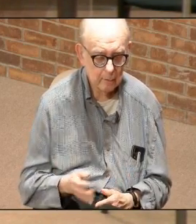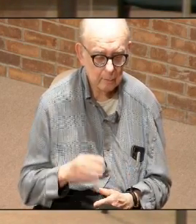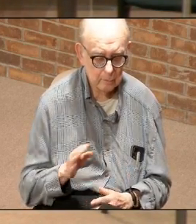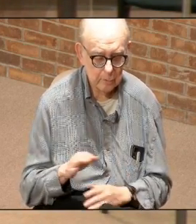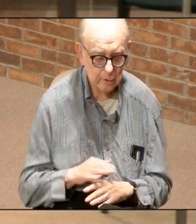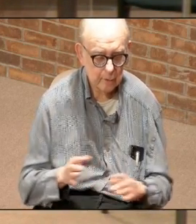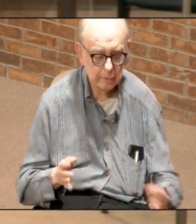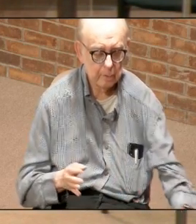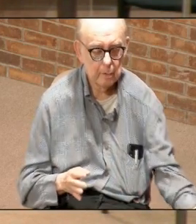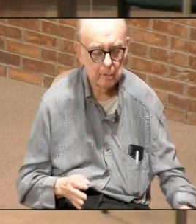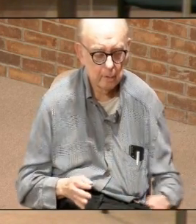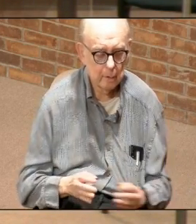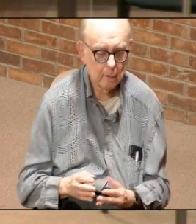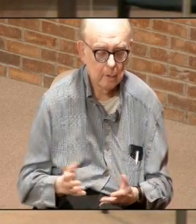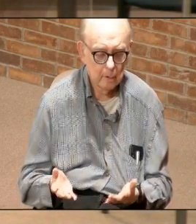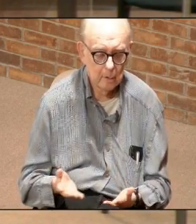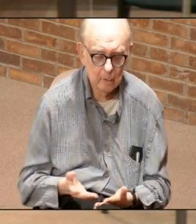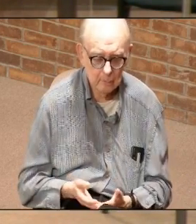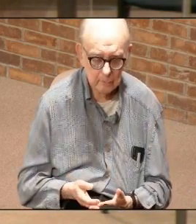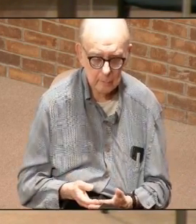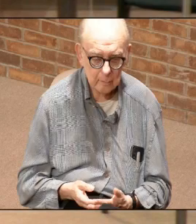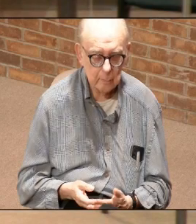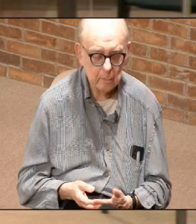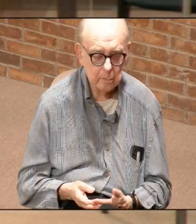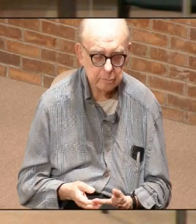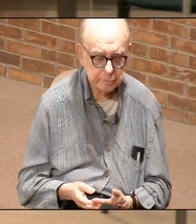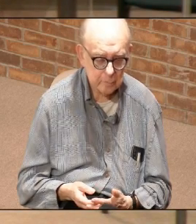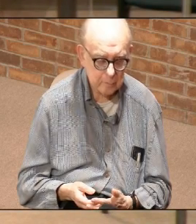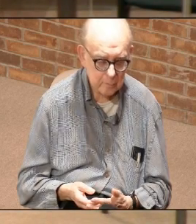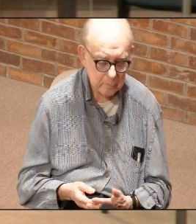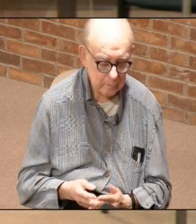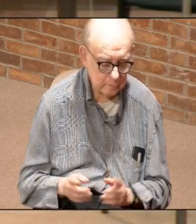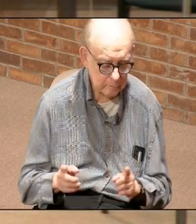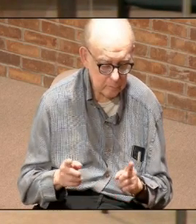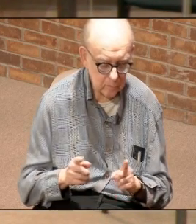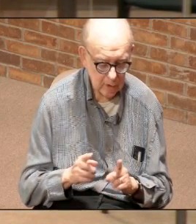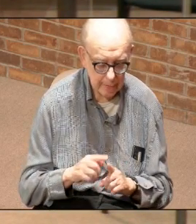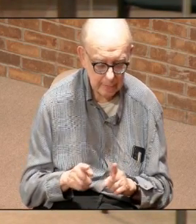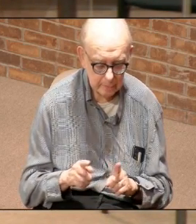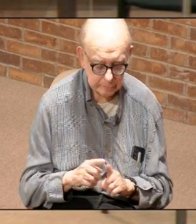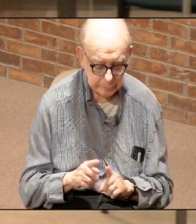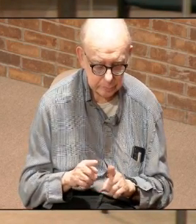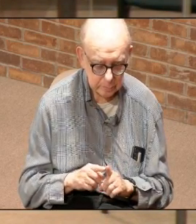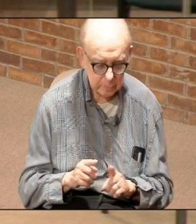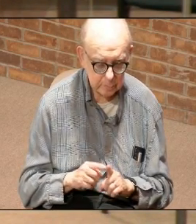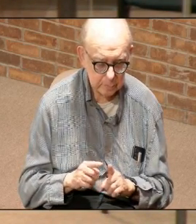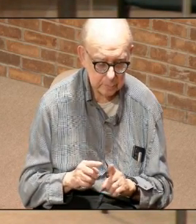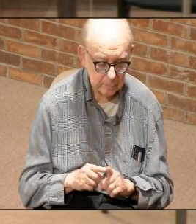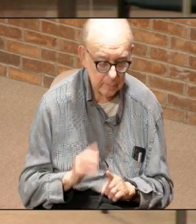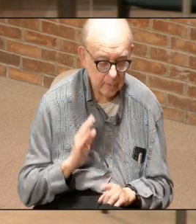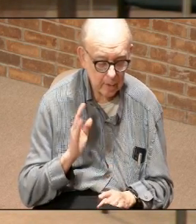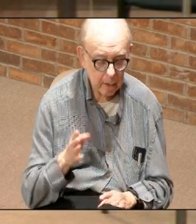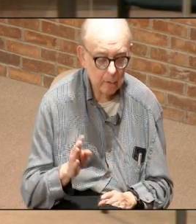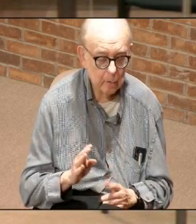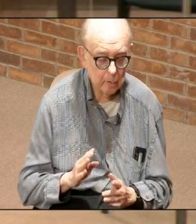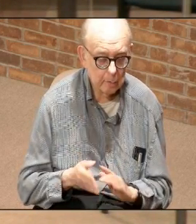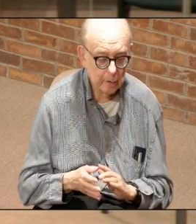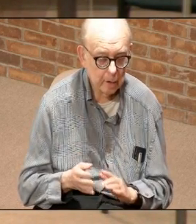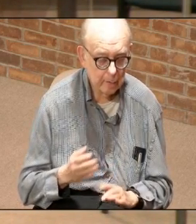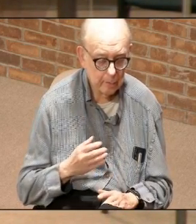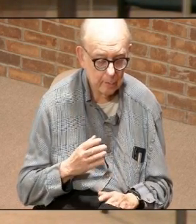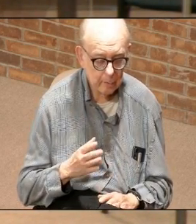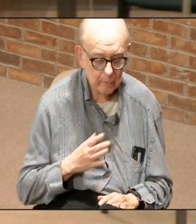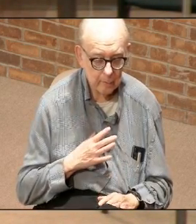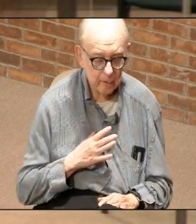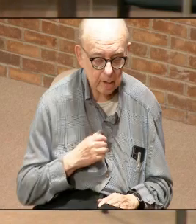covered. It's there. But I also know that I'll be okay because God's